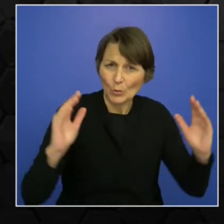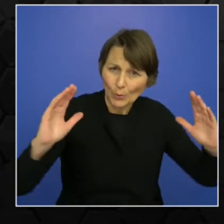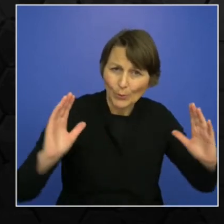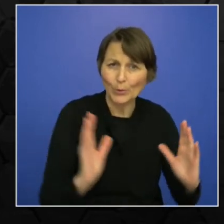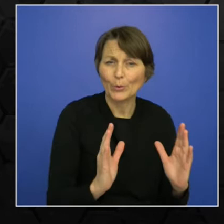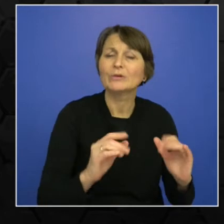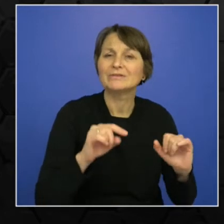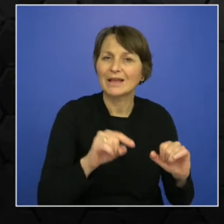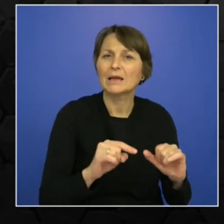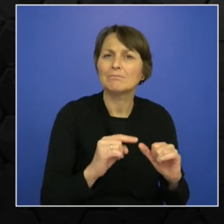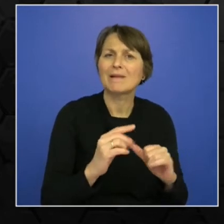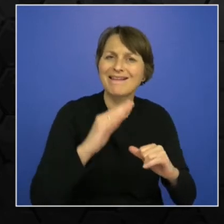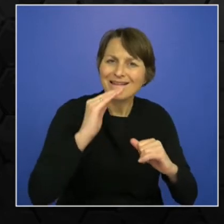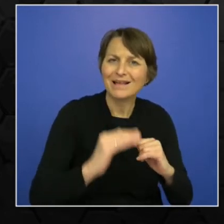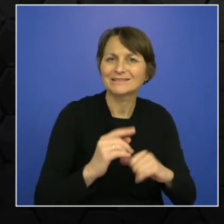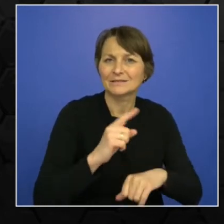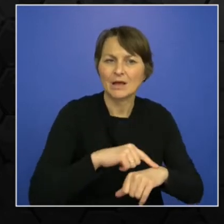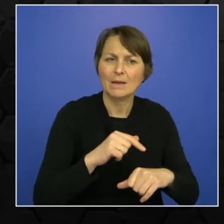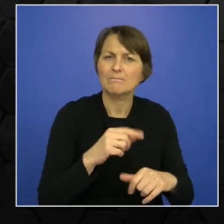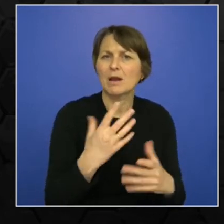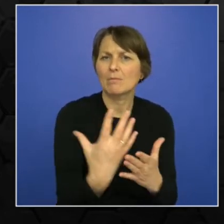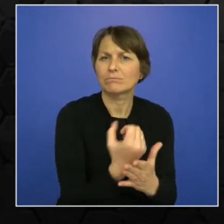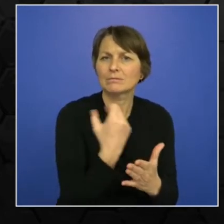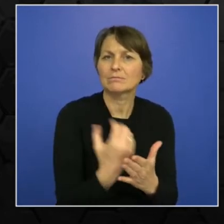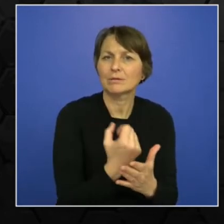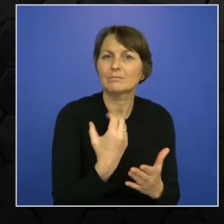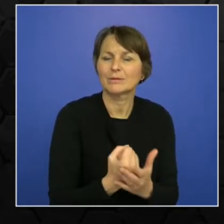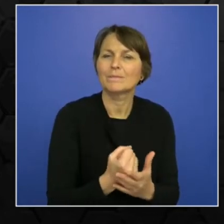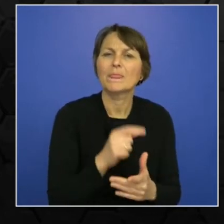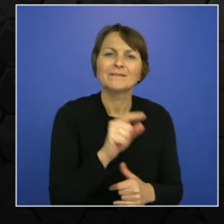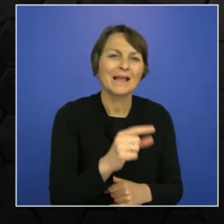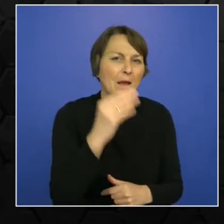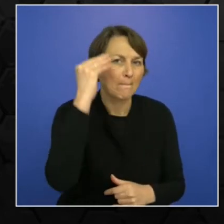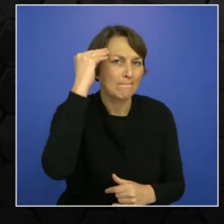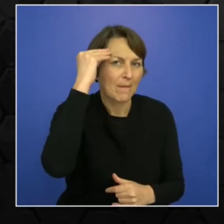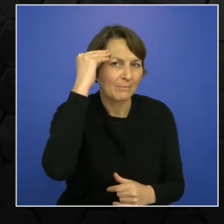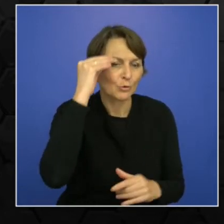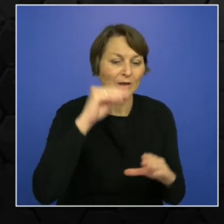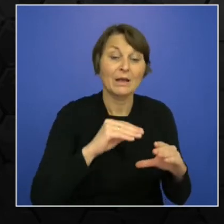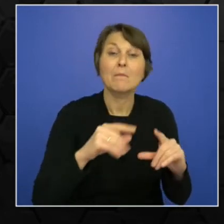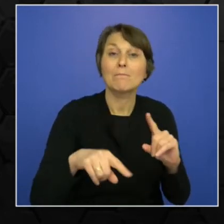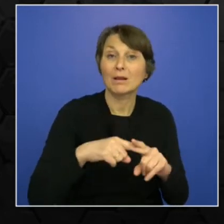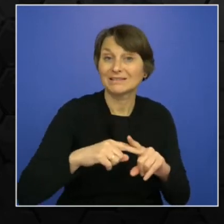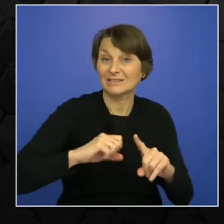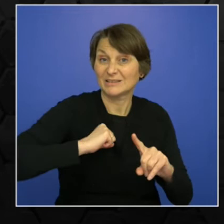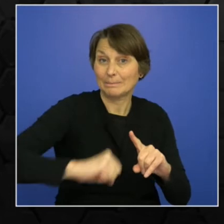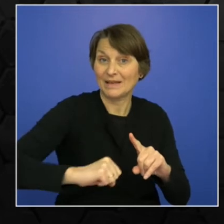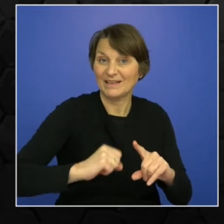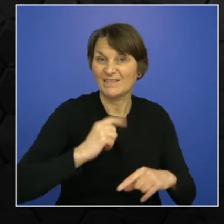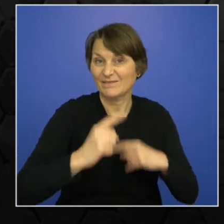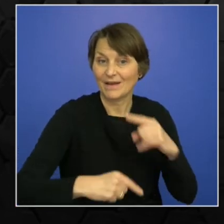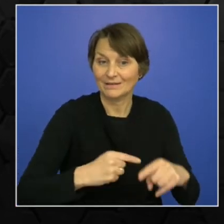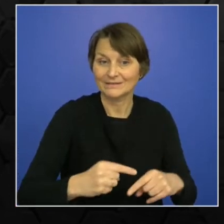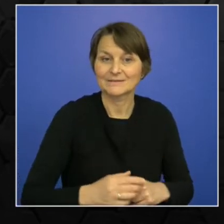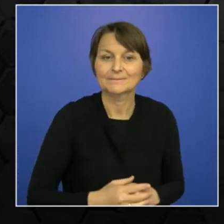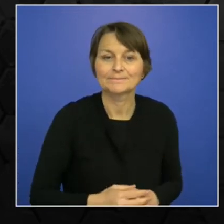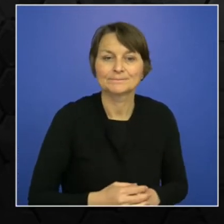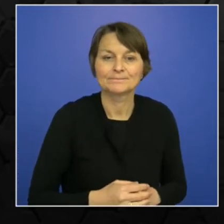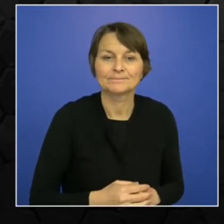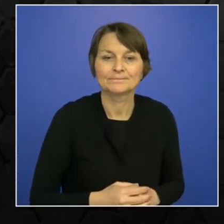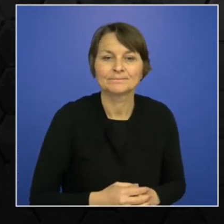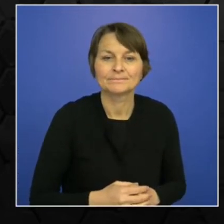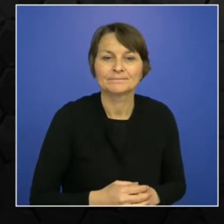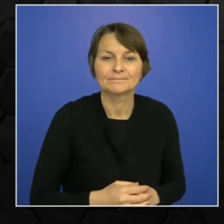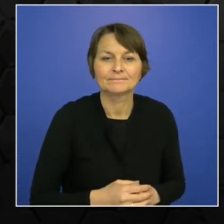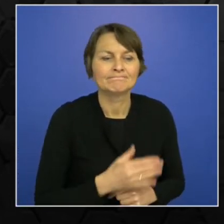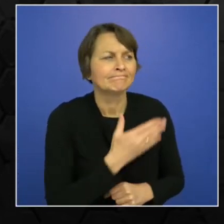we work both on our memory as well as the speed. Pruning can be related through the